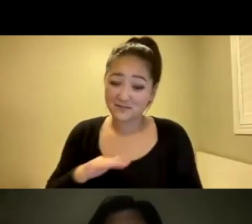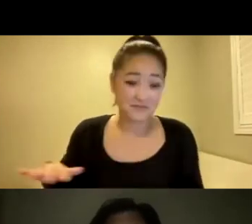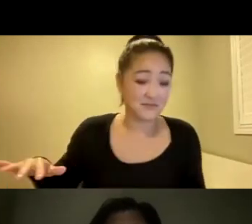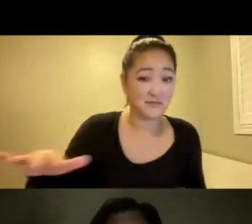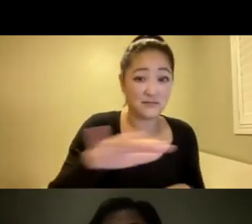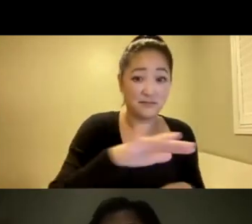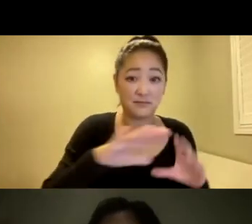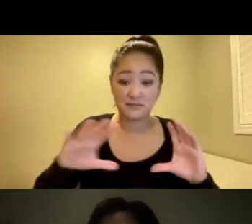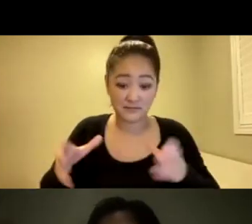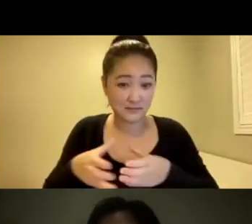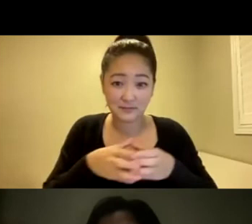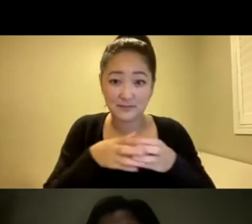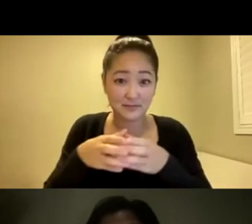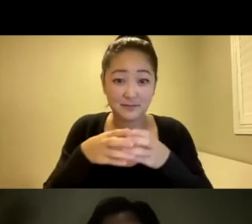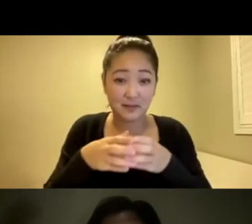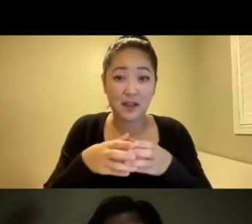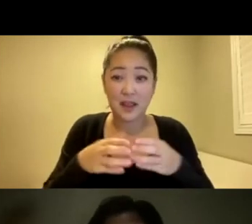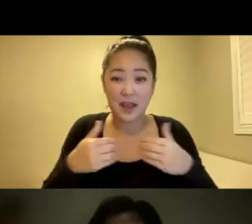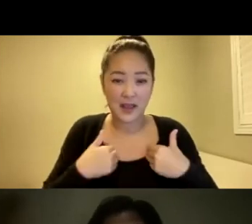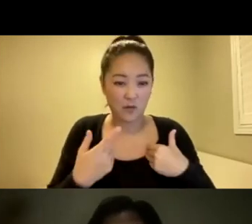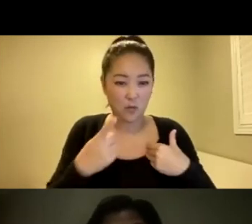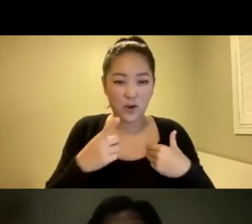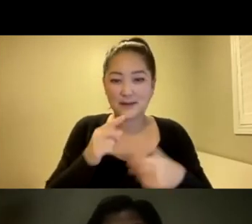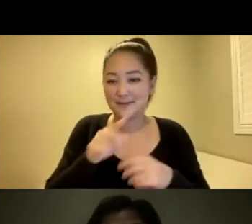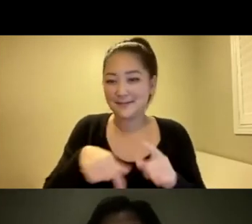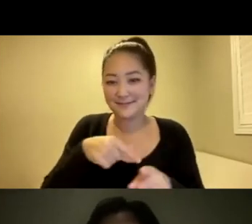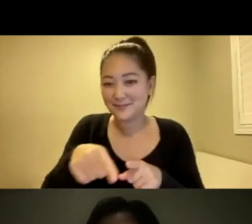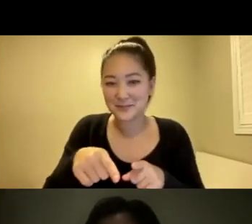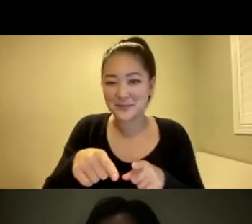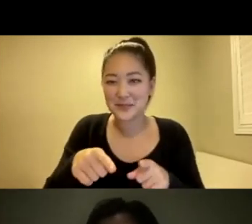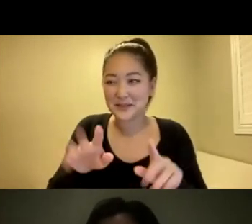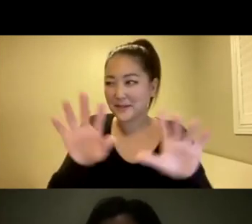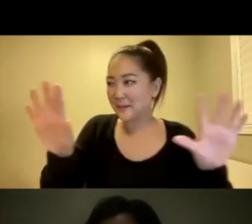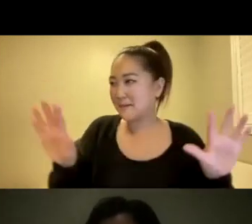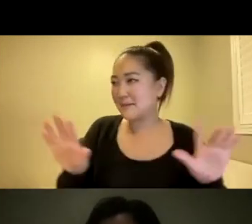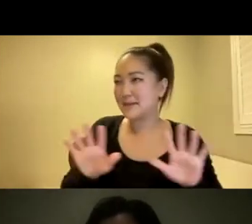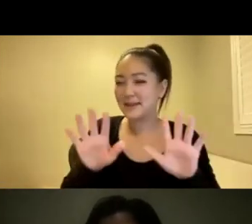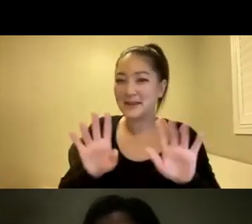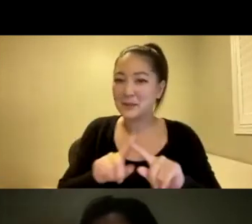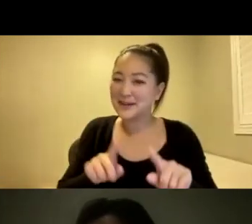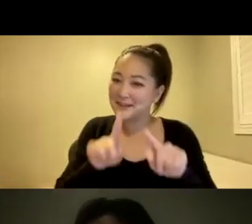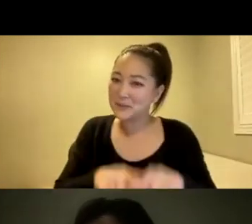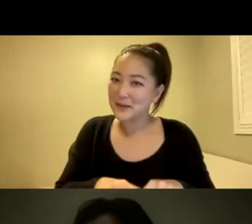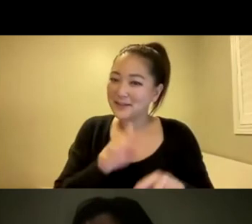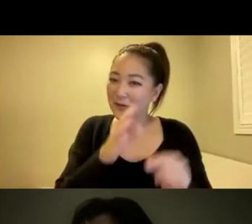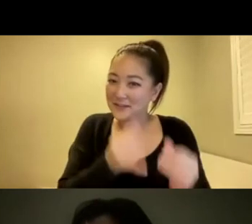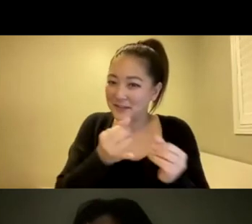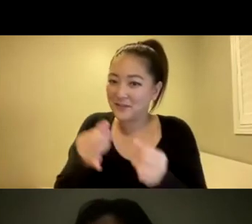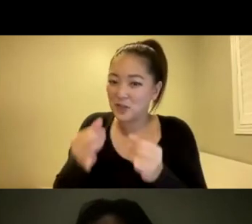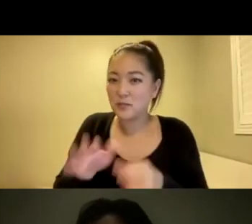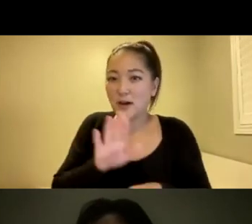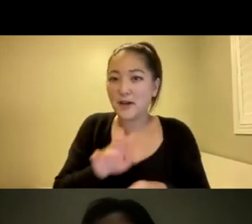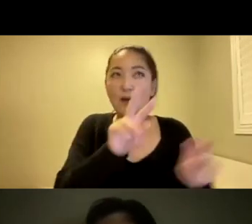have it look a certain way, but depending on who you are, you also experience it differently. And so that character